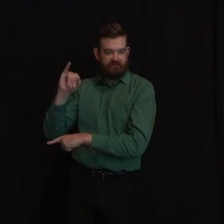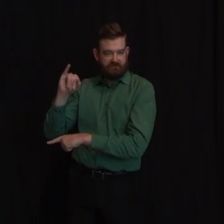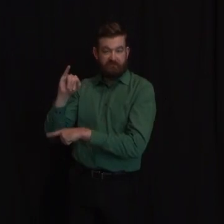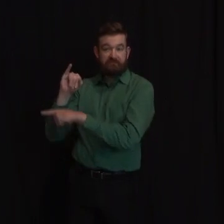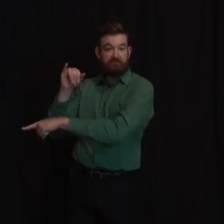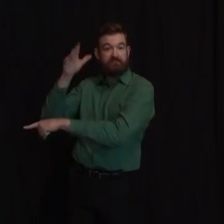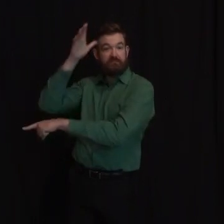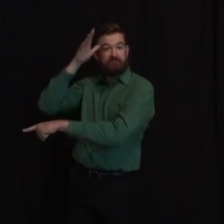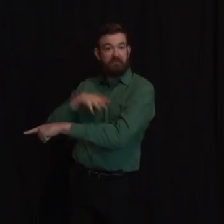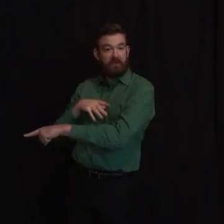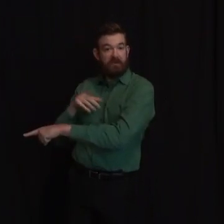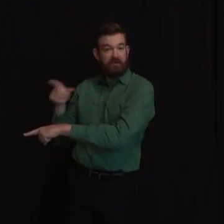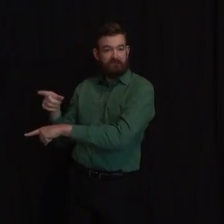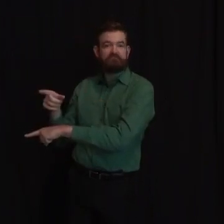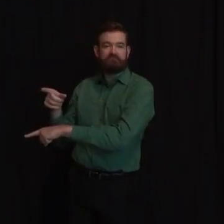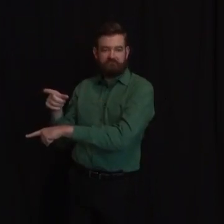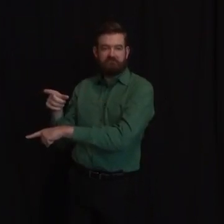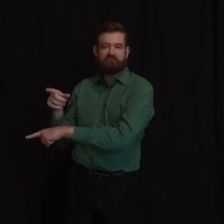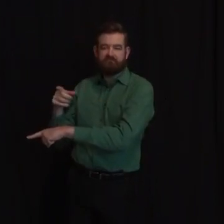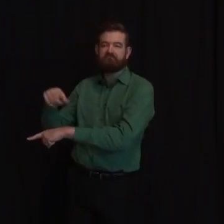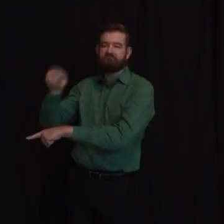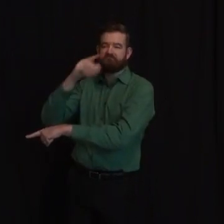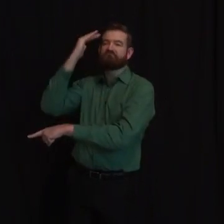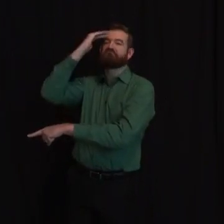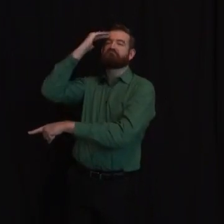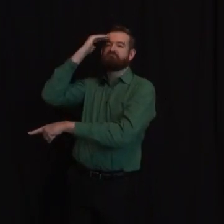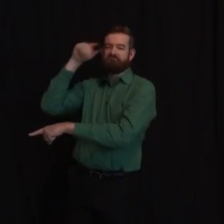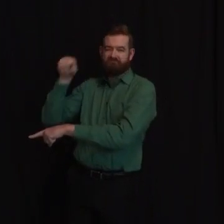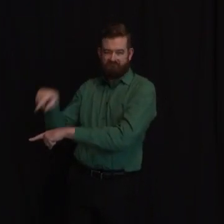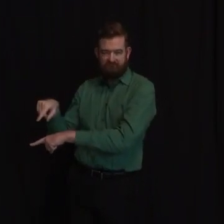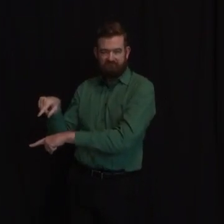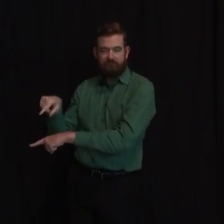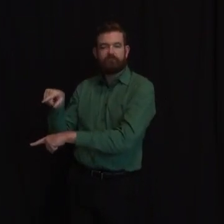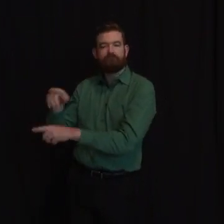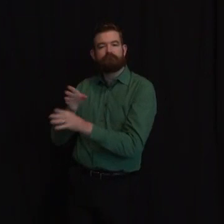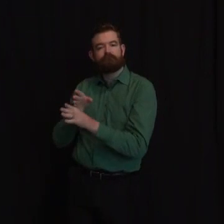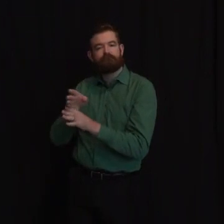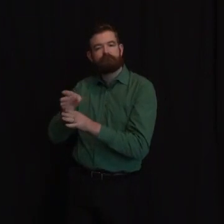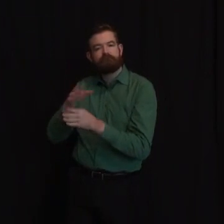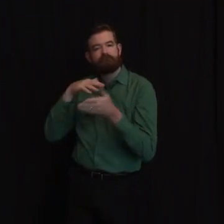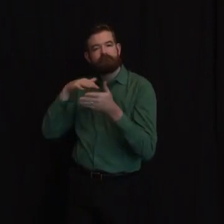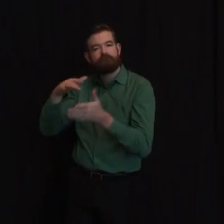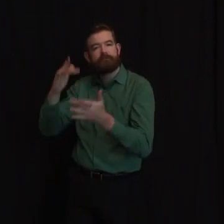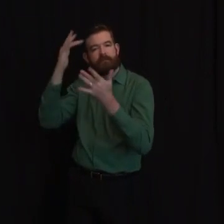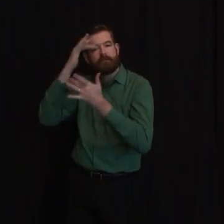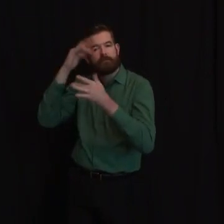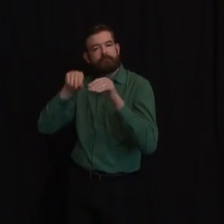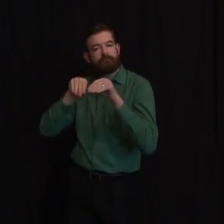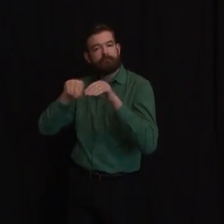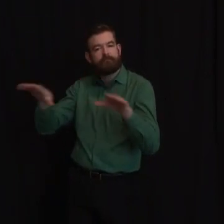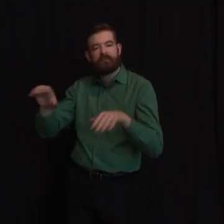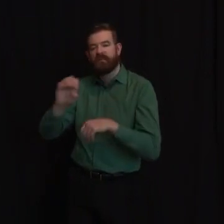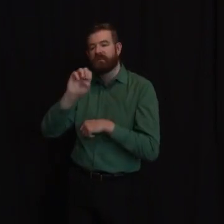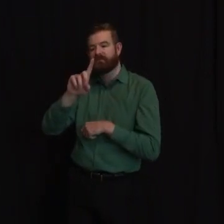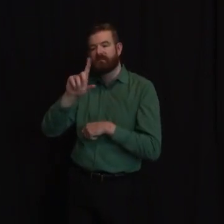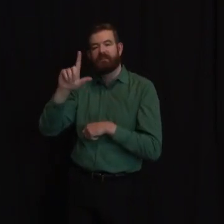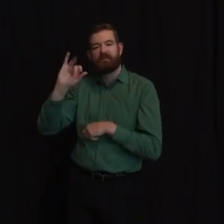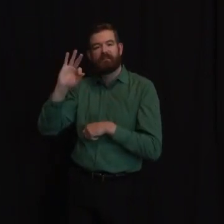getting into that same category of not needing an introduction, Communicable Disease Service Medical Director, Dr. Ed Lifshitz. Ed, it's good to have you with